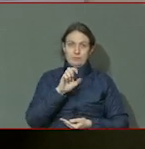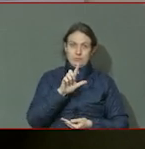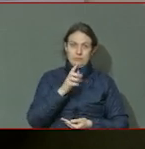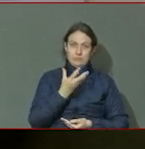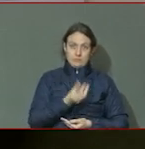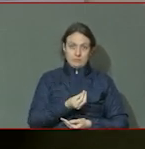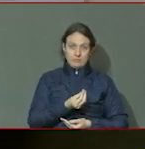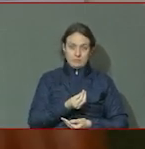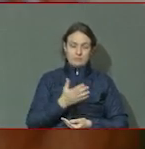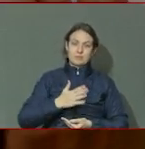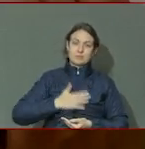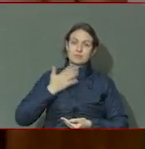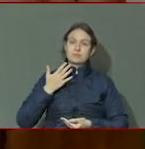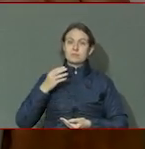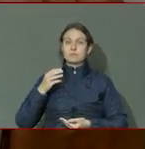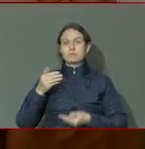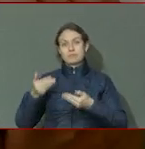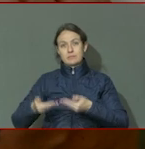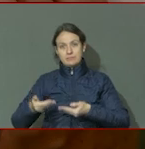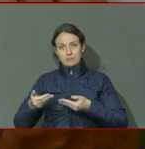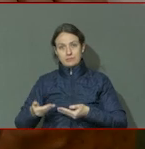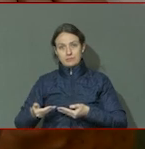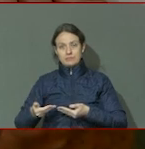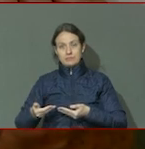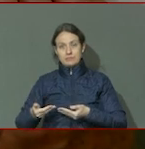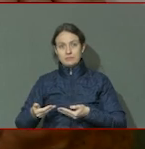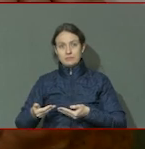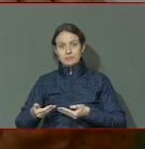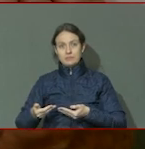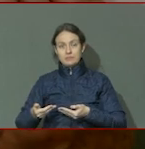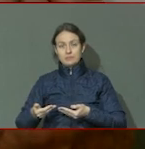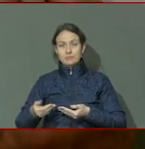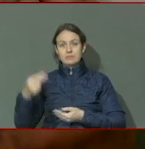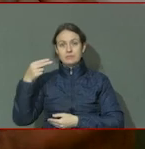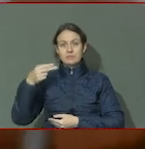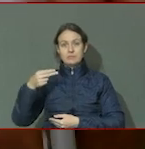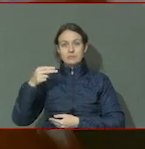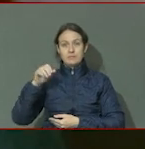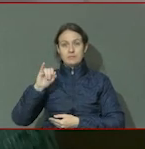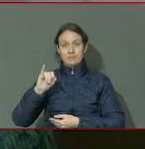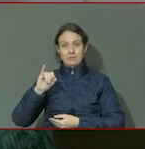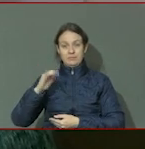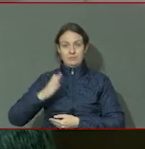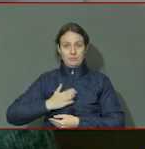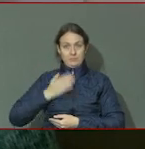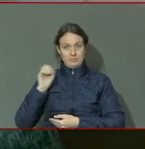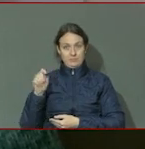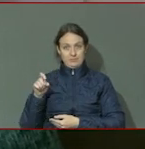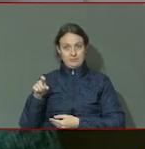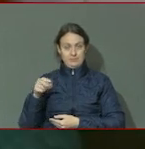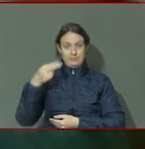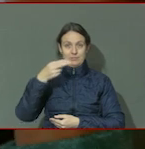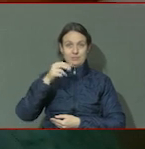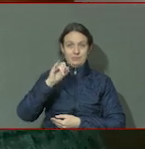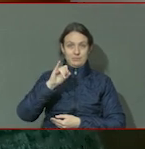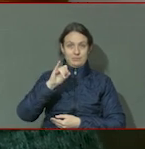I want the mass. Which one do I have? Do I want? It is HI. So if I look at HI in